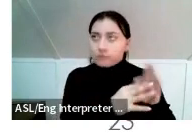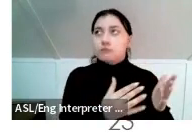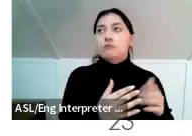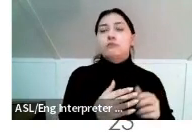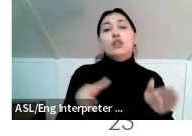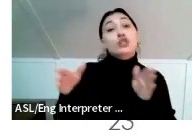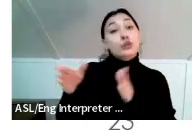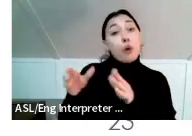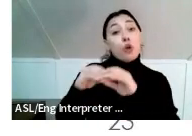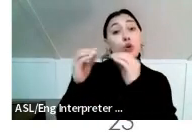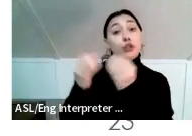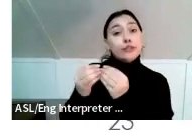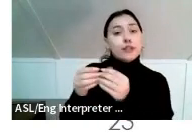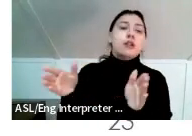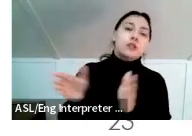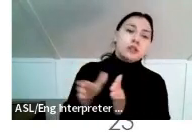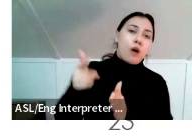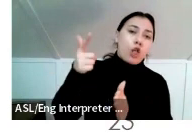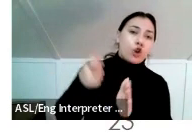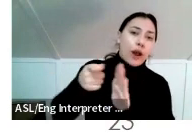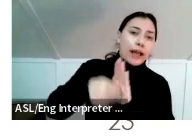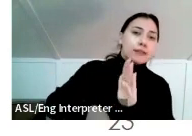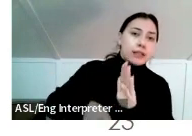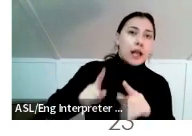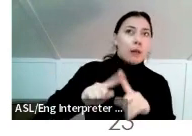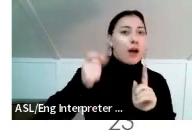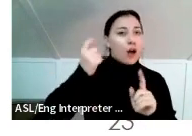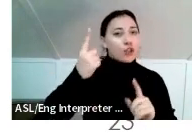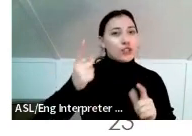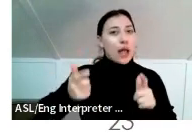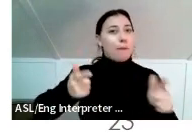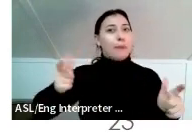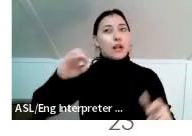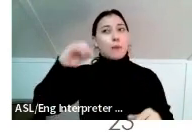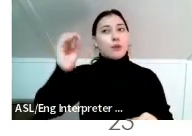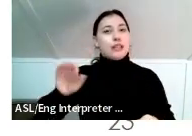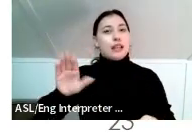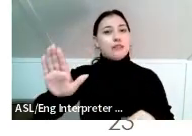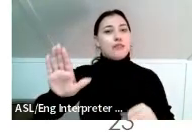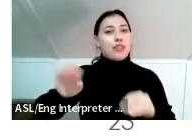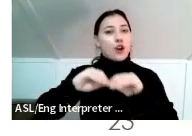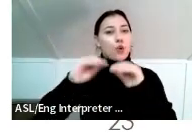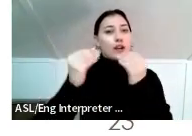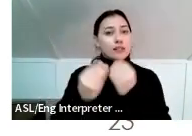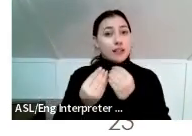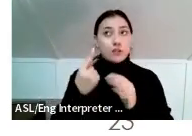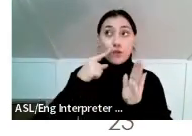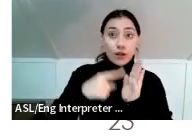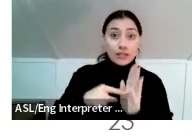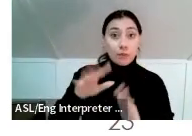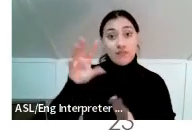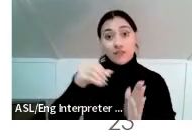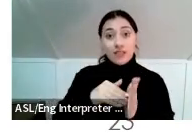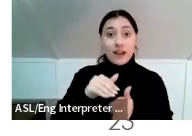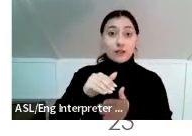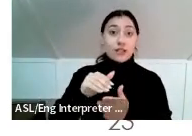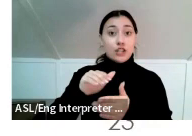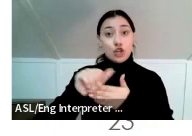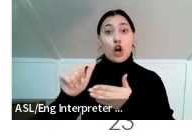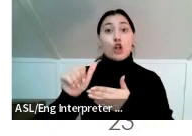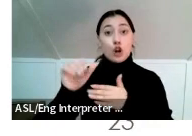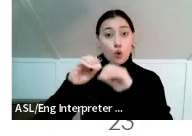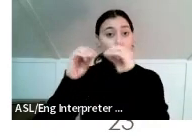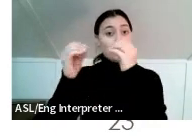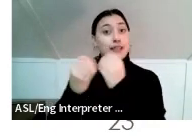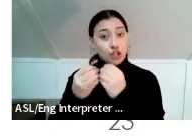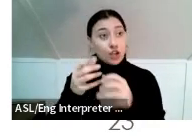smaller organizations get smaller grants, but they are a larger percentage of the organization. For example, if you're a $50,000 organization and